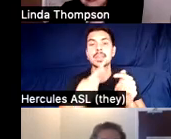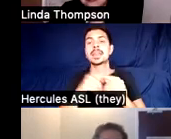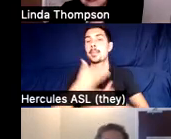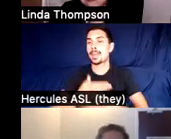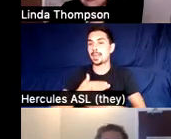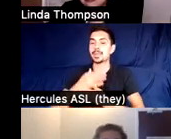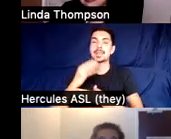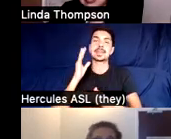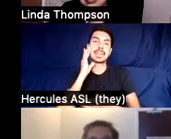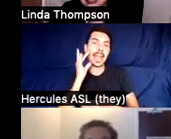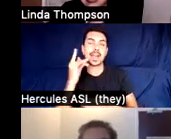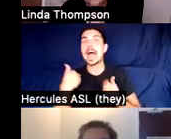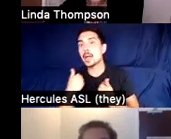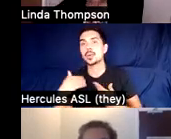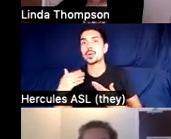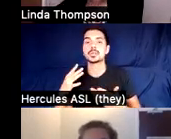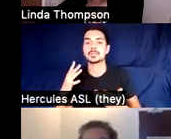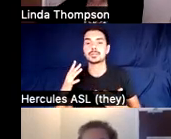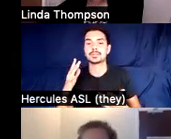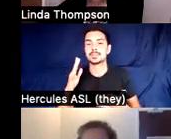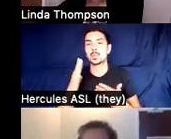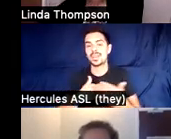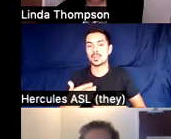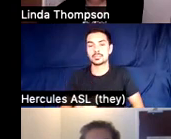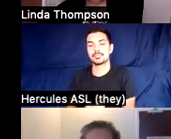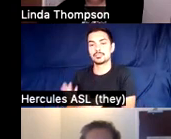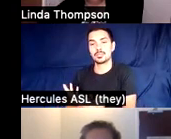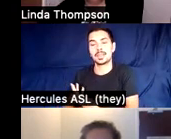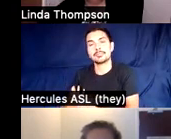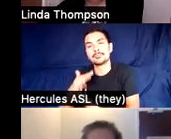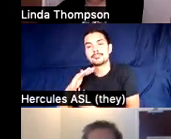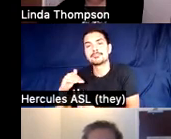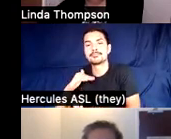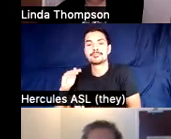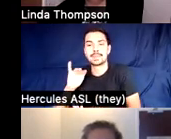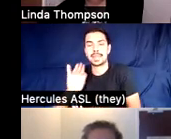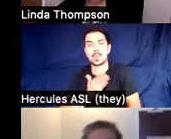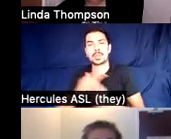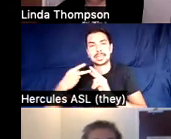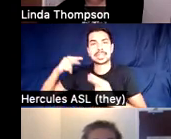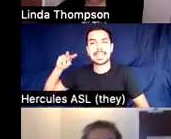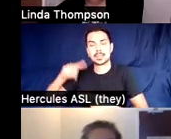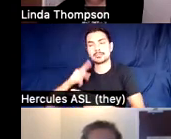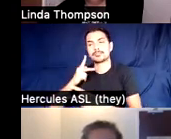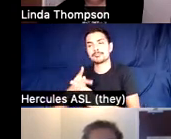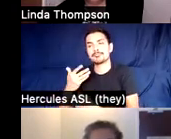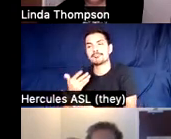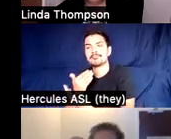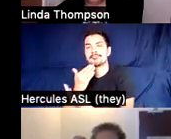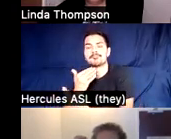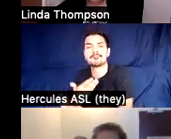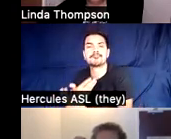all of a sudden you're going like this. It's in our DNA to do that, right? There's something about that,